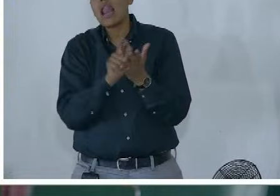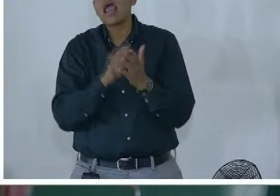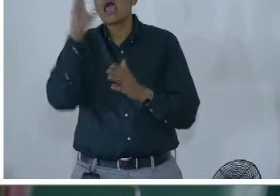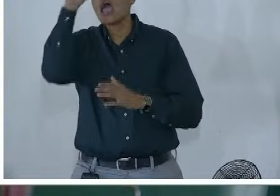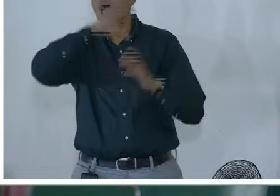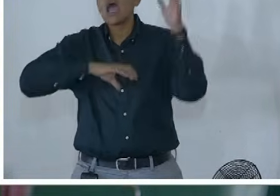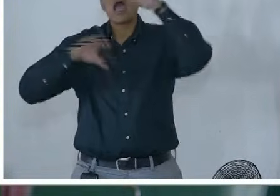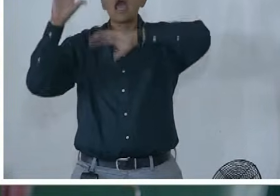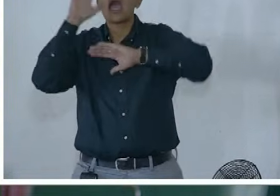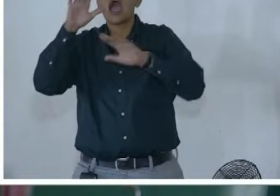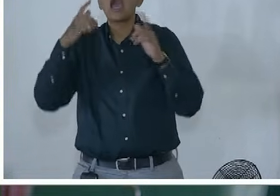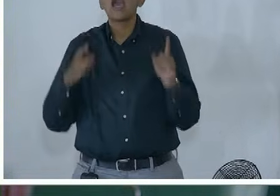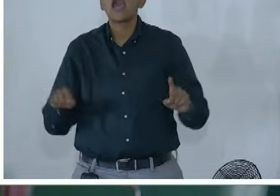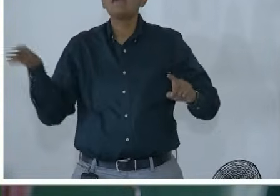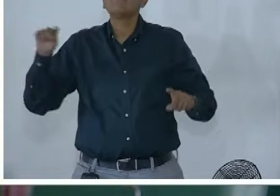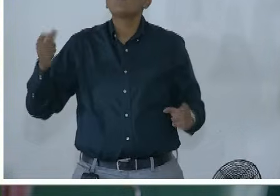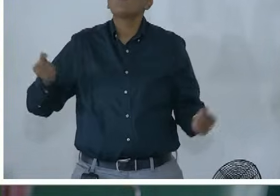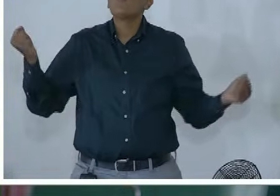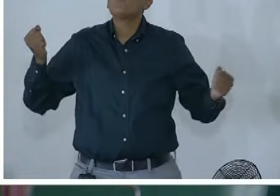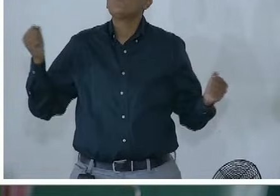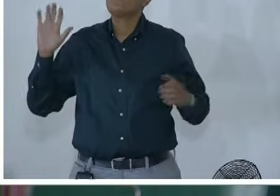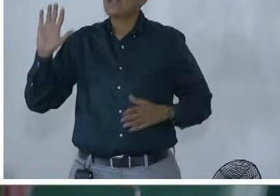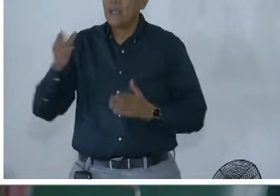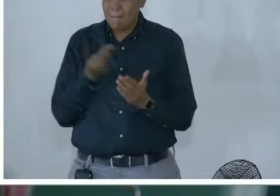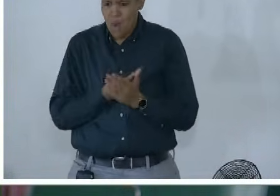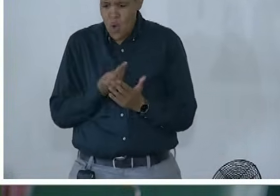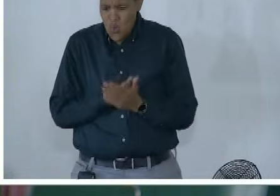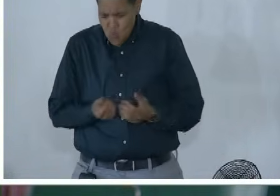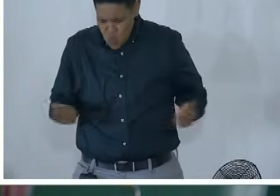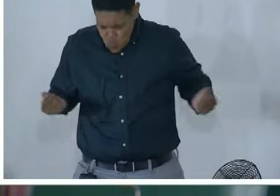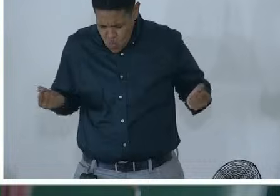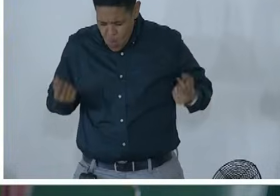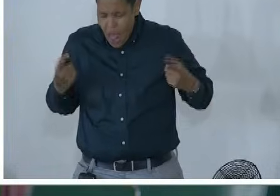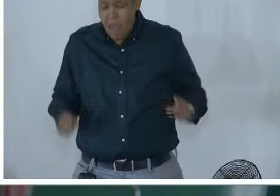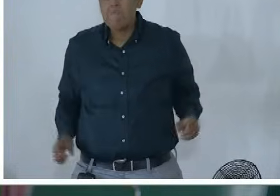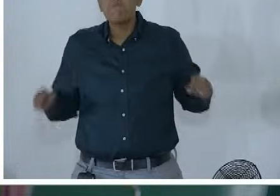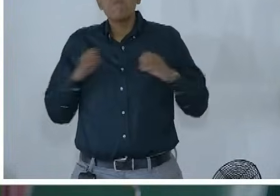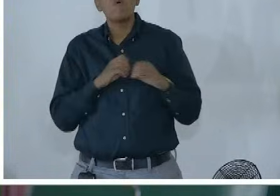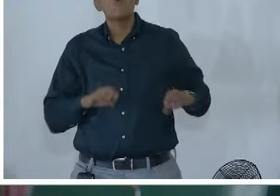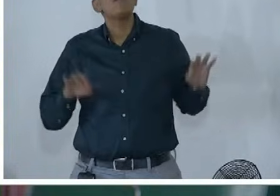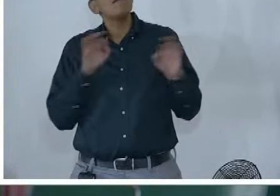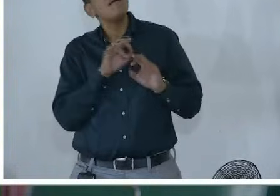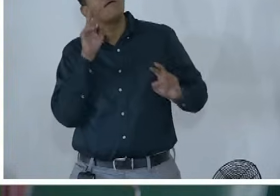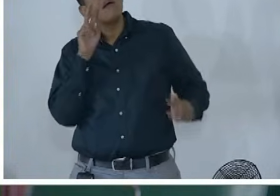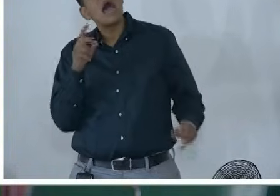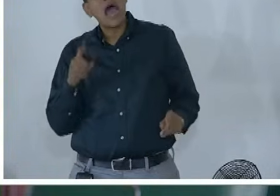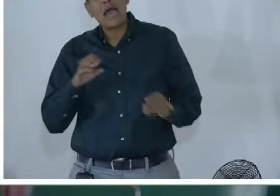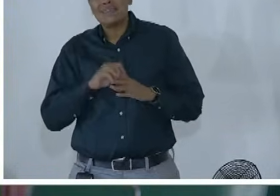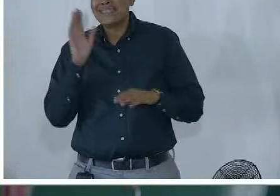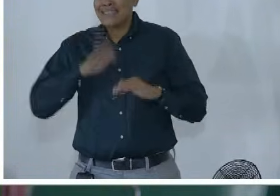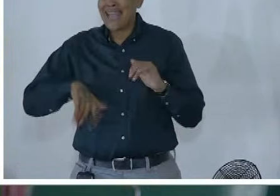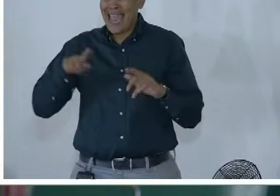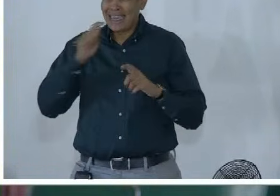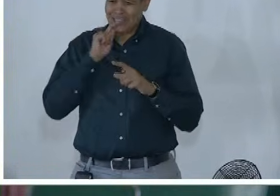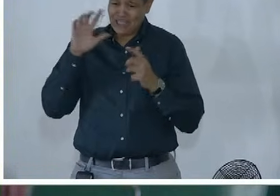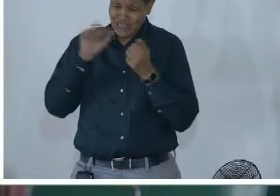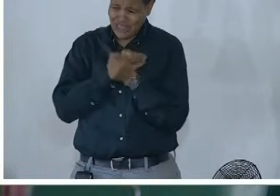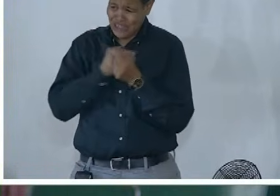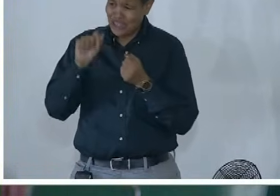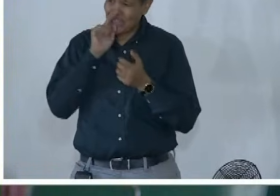proceedings, they hold on to their money. More importantly, instead of